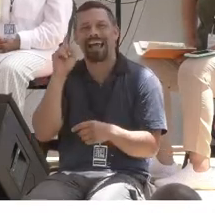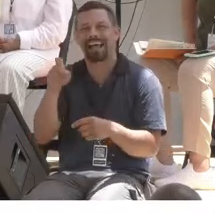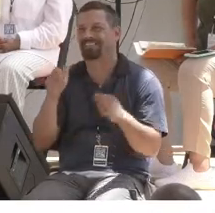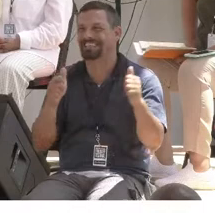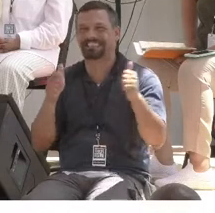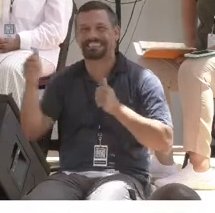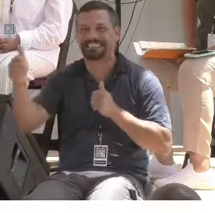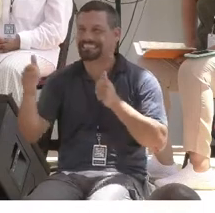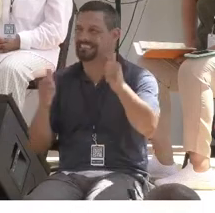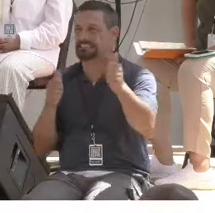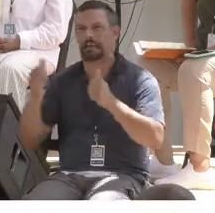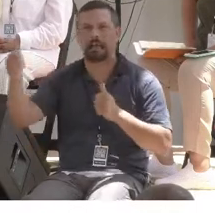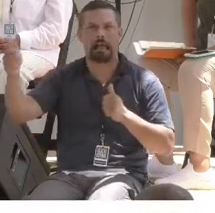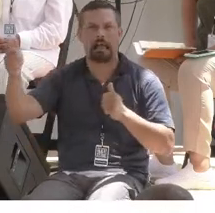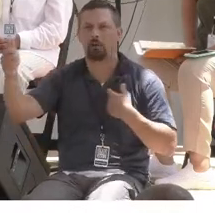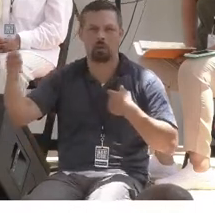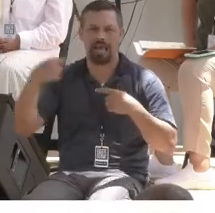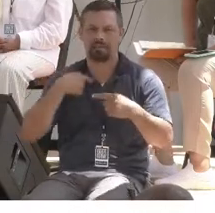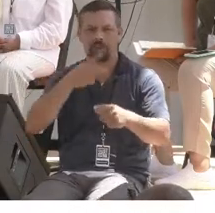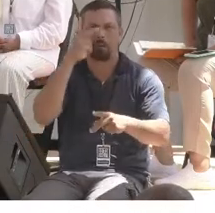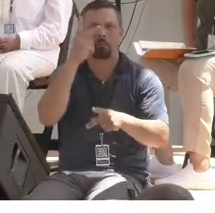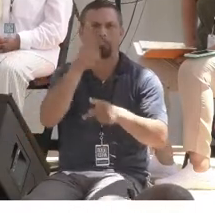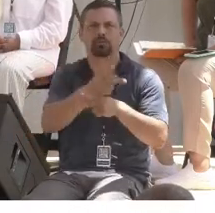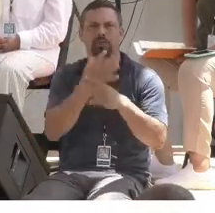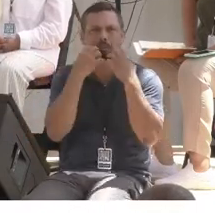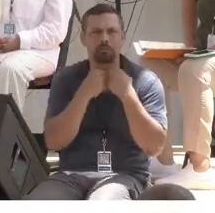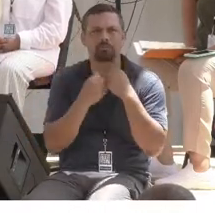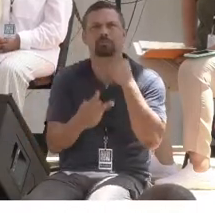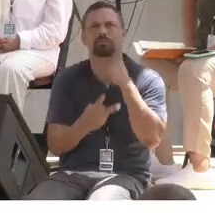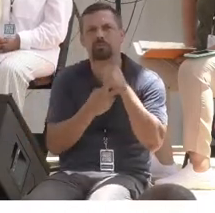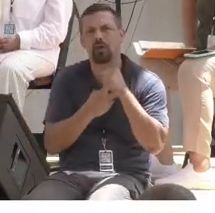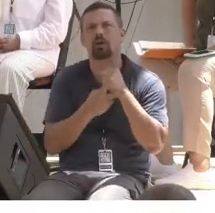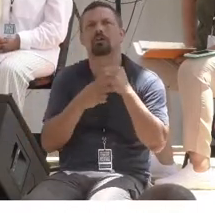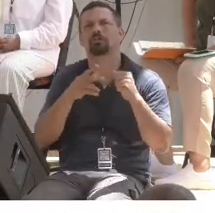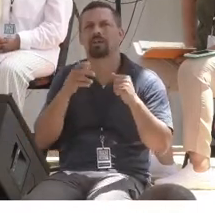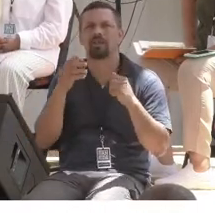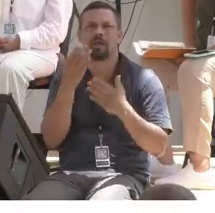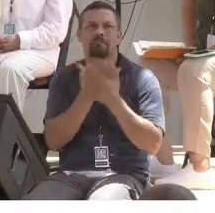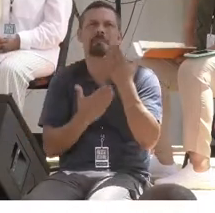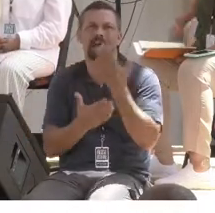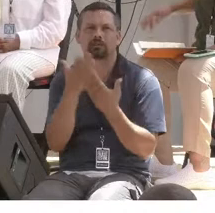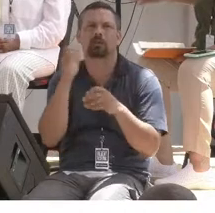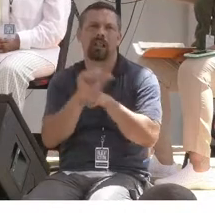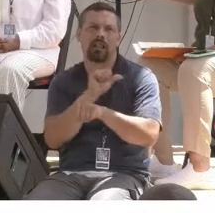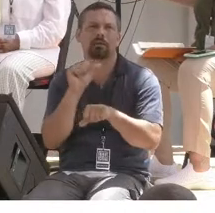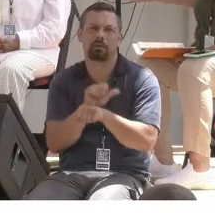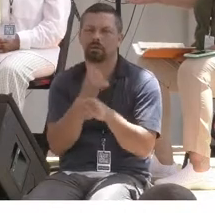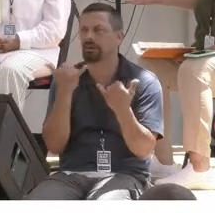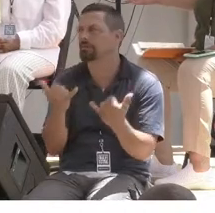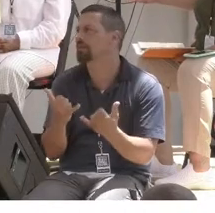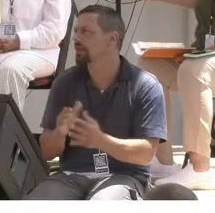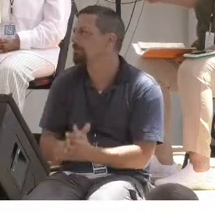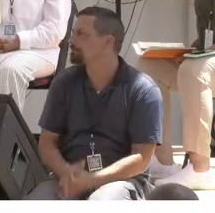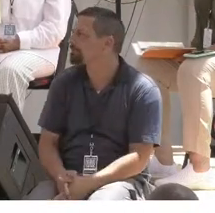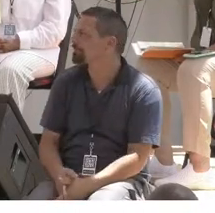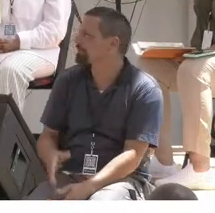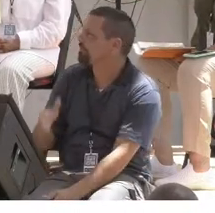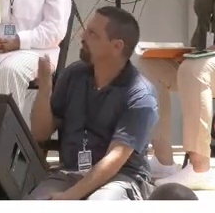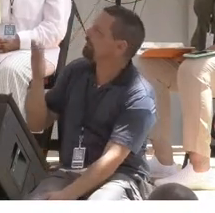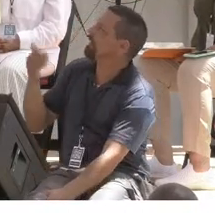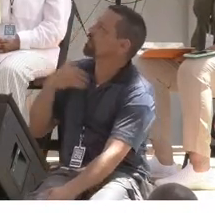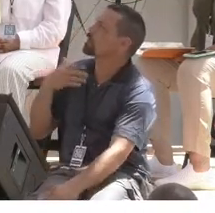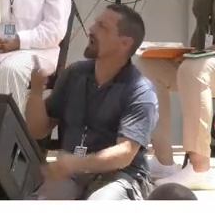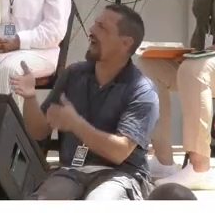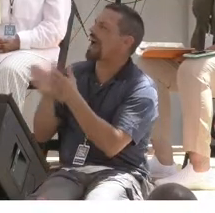We have to support and preserve the manual method for now, I think, yeah. Sarah, I want to ask you with your other